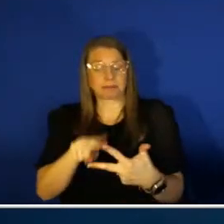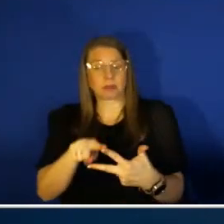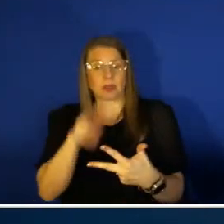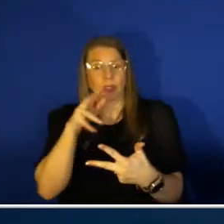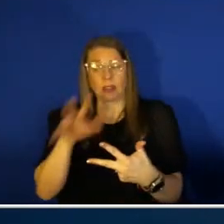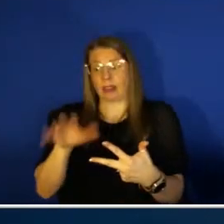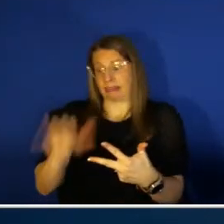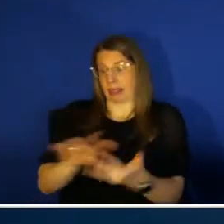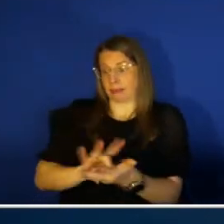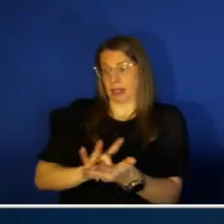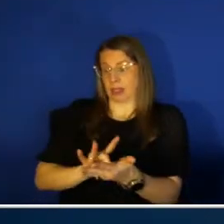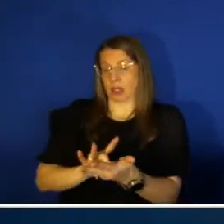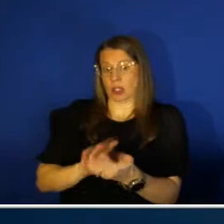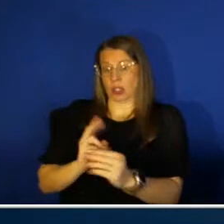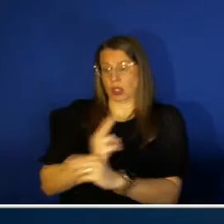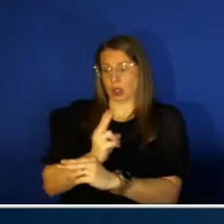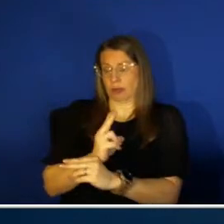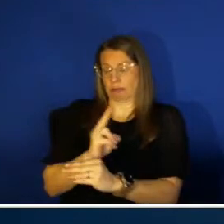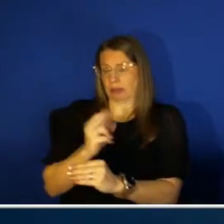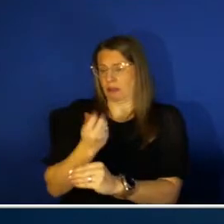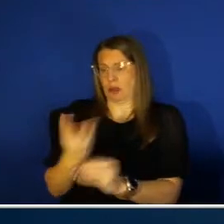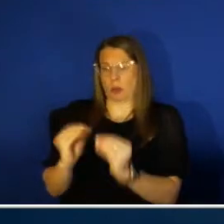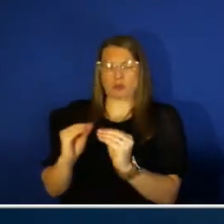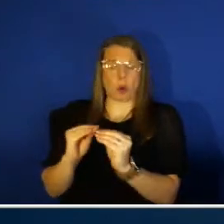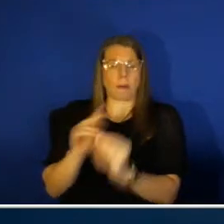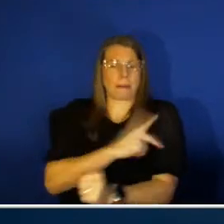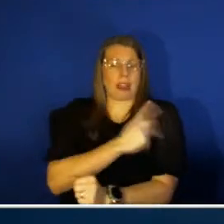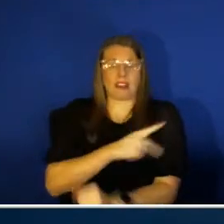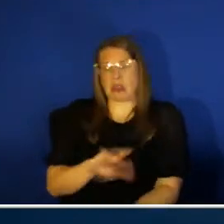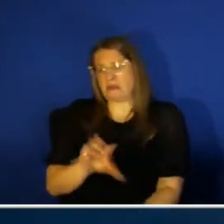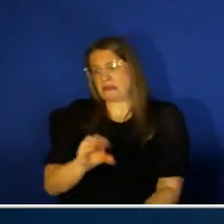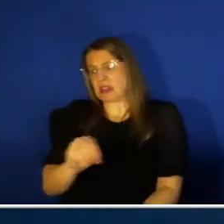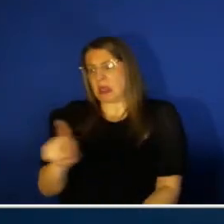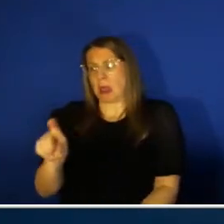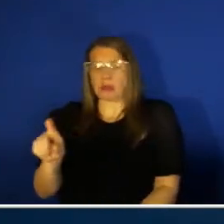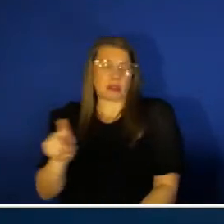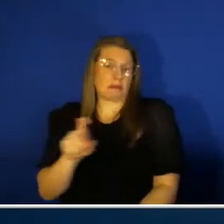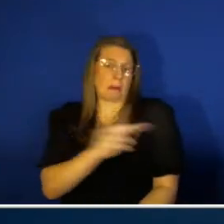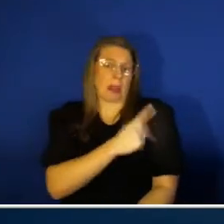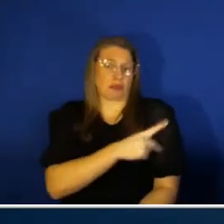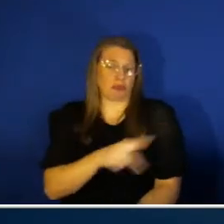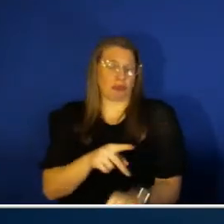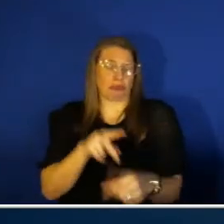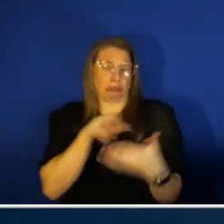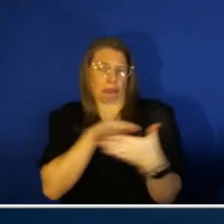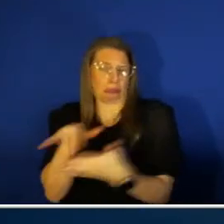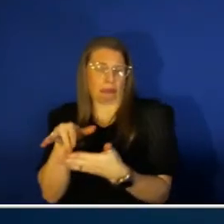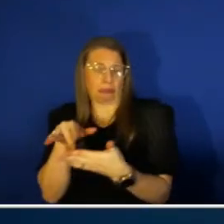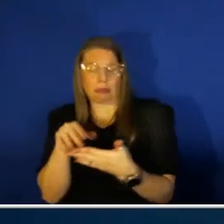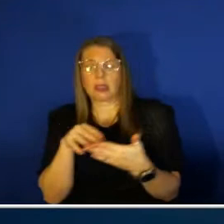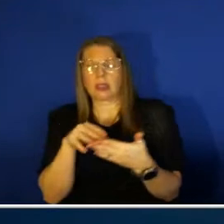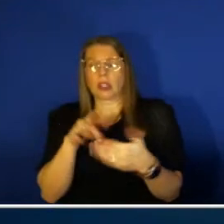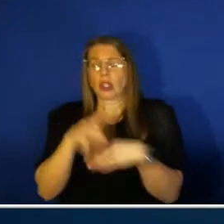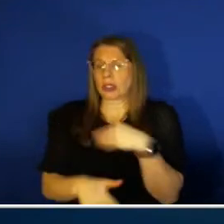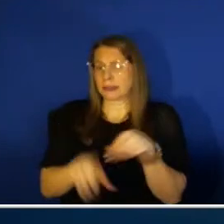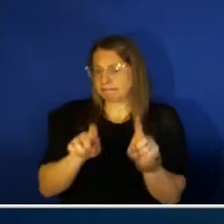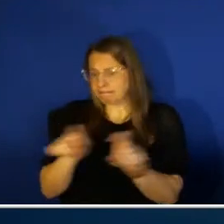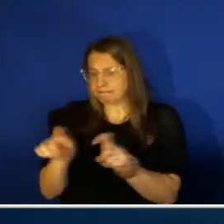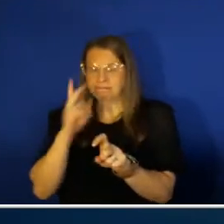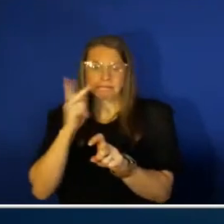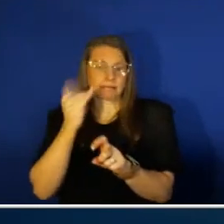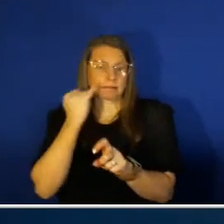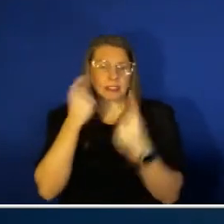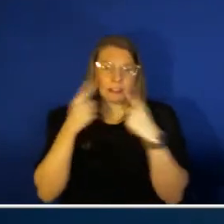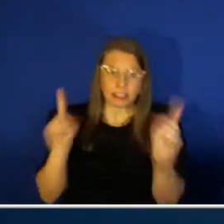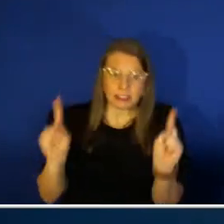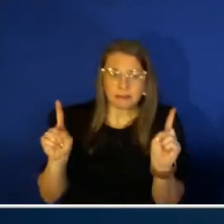use it in a few more patients, maybe 50 to 100 patients, to sort of get an early assessment of how effective it could be. You know, what